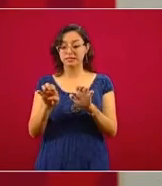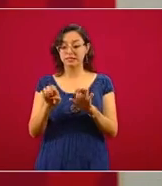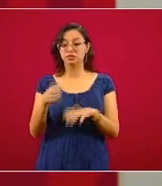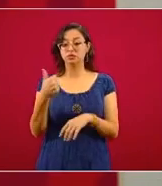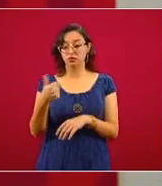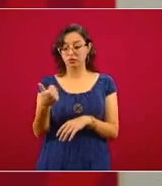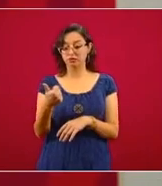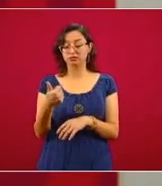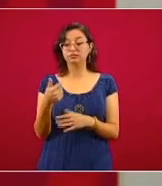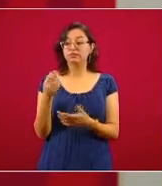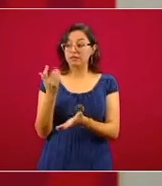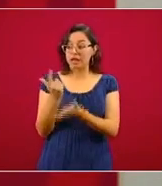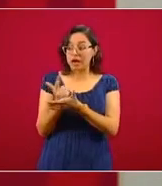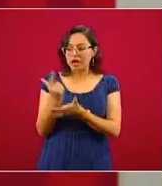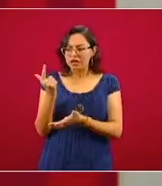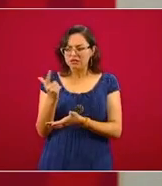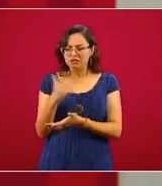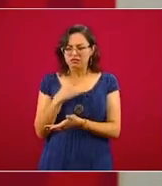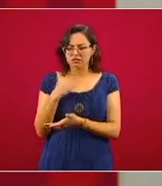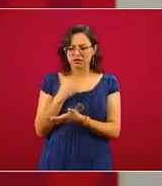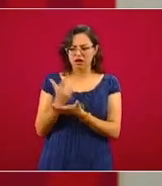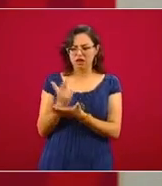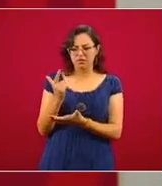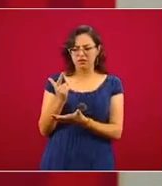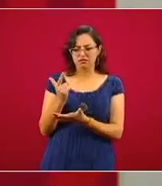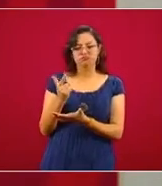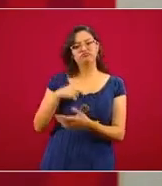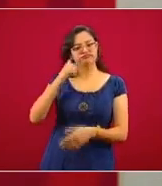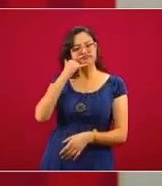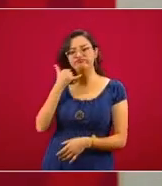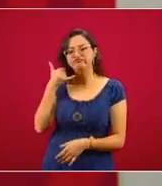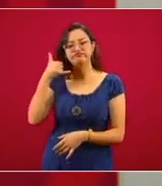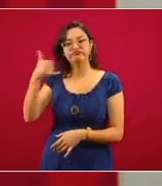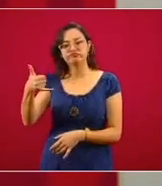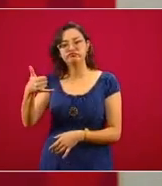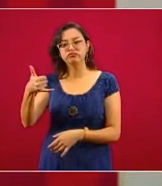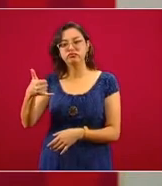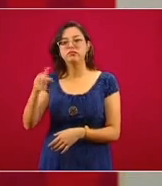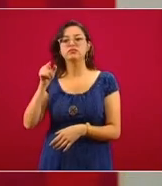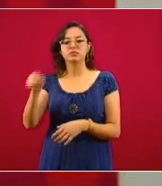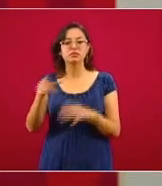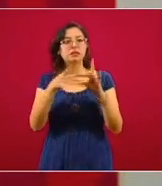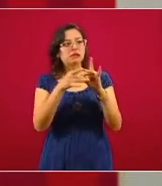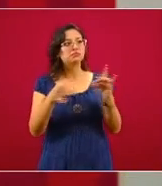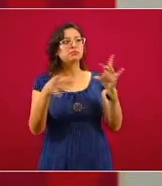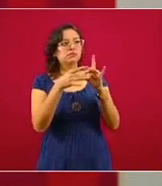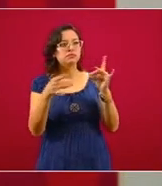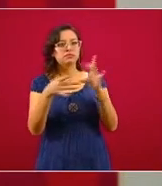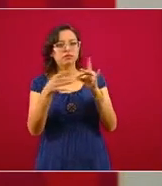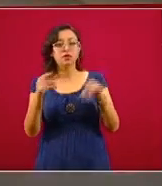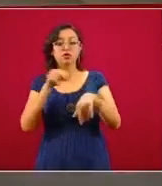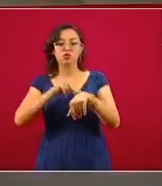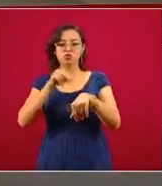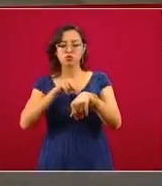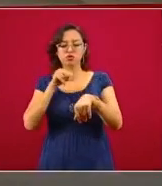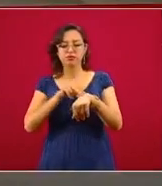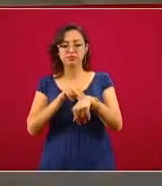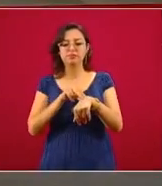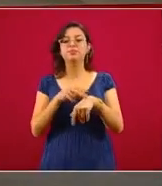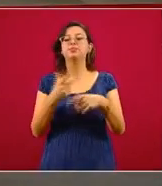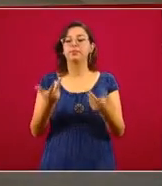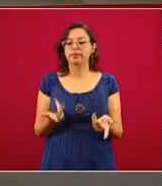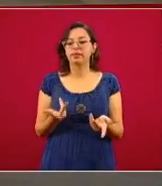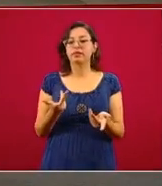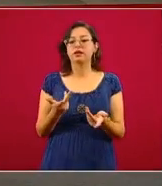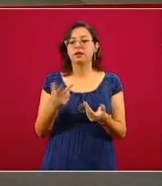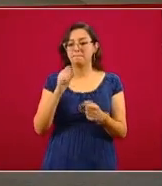questions. grave, And se le if hace you're una in a llamada a la very persona serious y state, la persona 911. puede hablar You can directamente call con and el talk to a médico, doctor right away. inclusive lo You puede ver